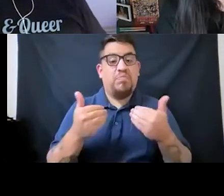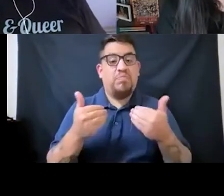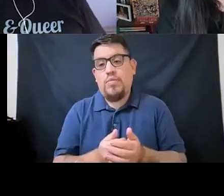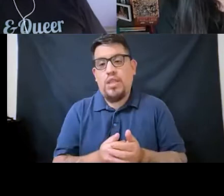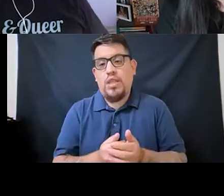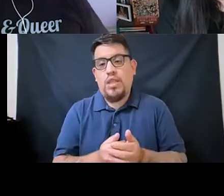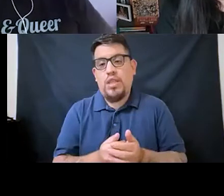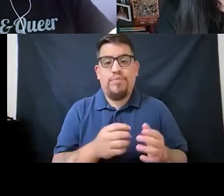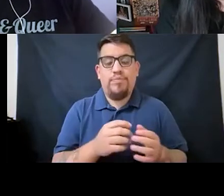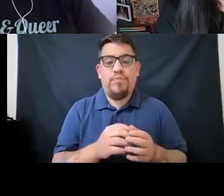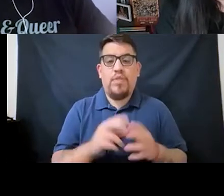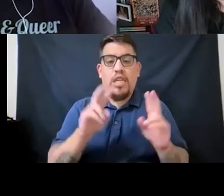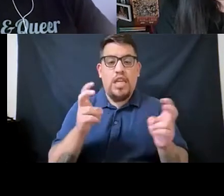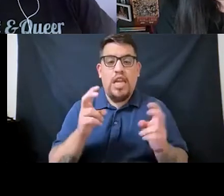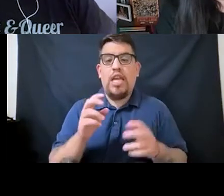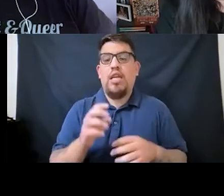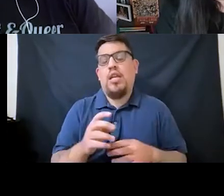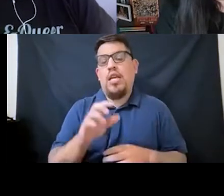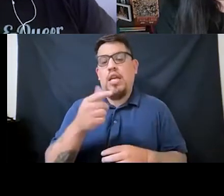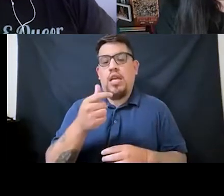Dropping Fictions and Gaining Visibility.